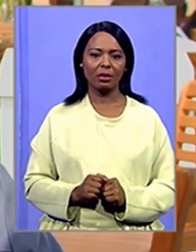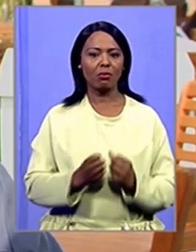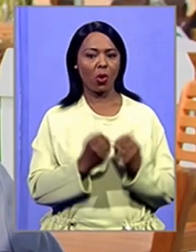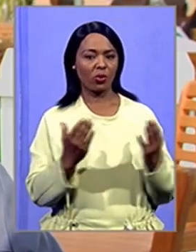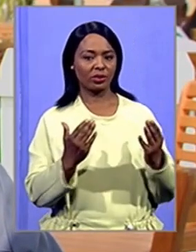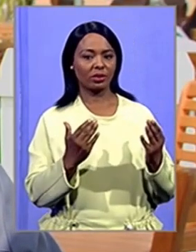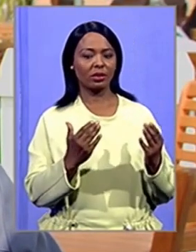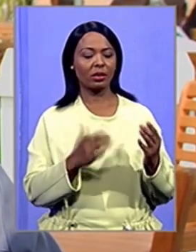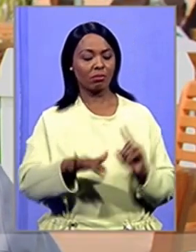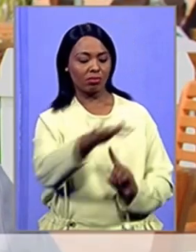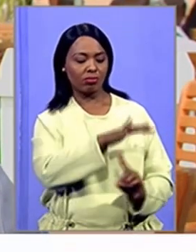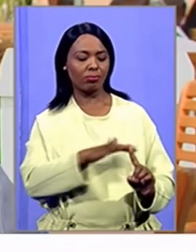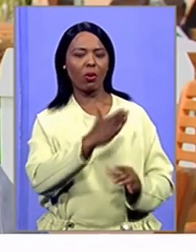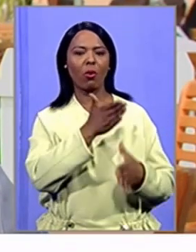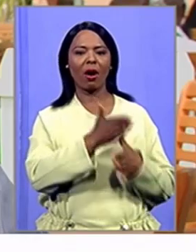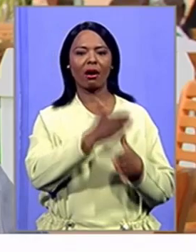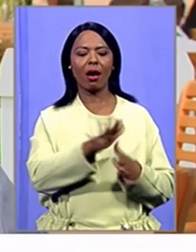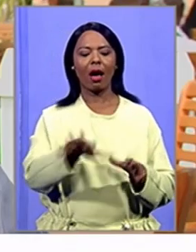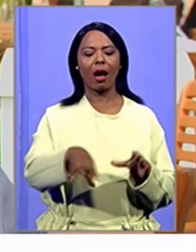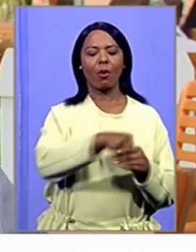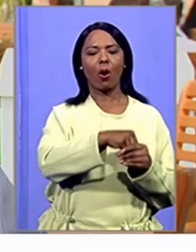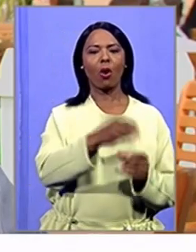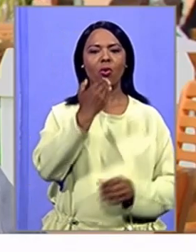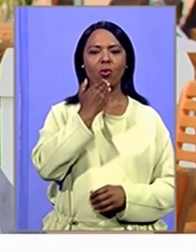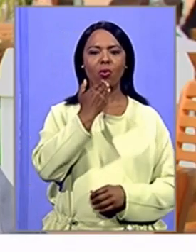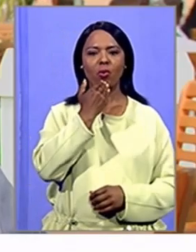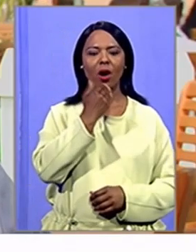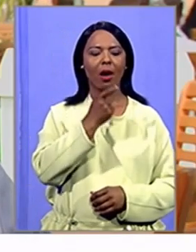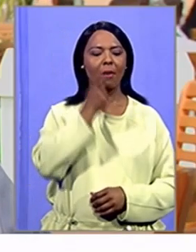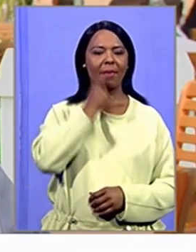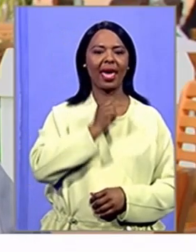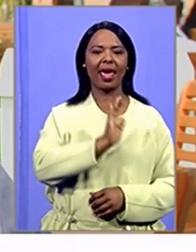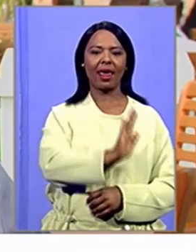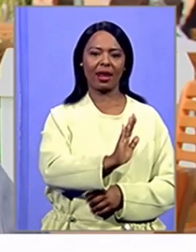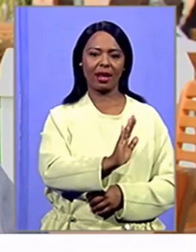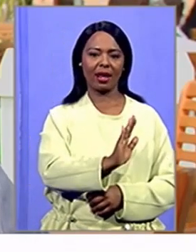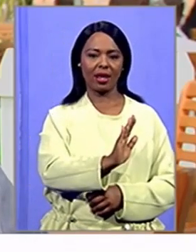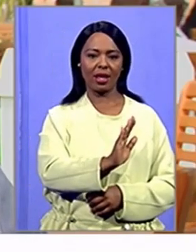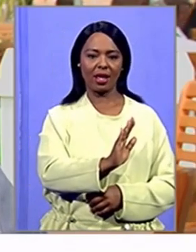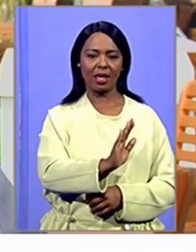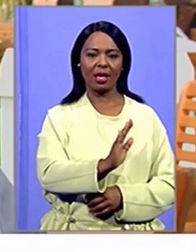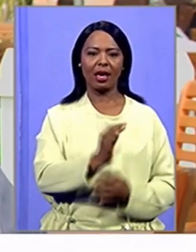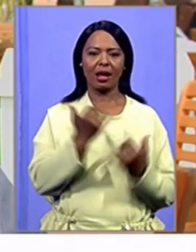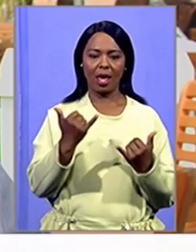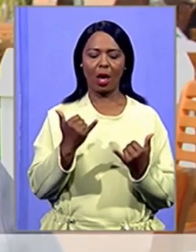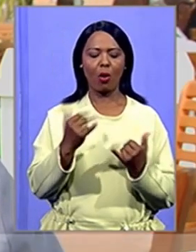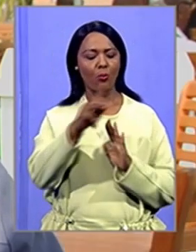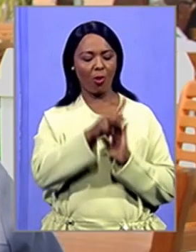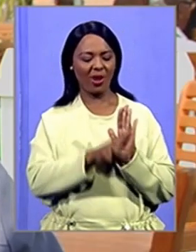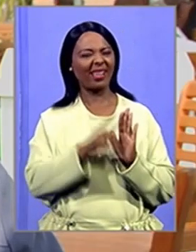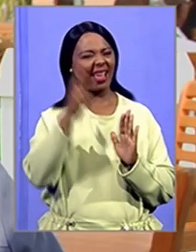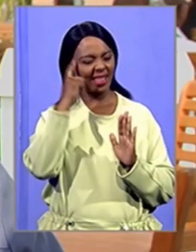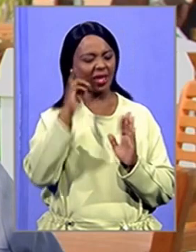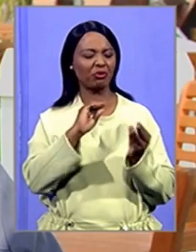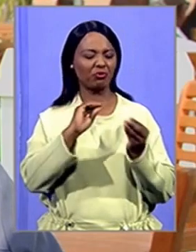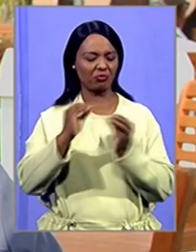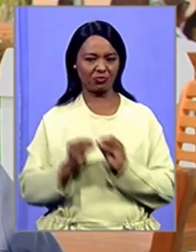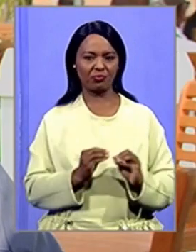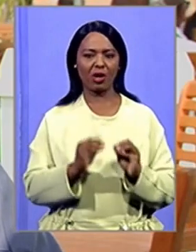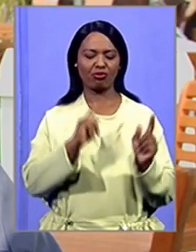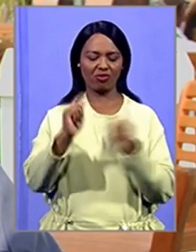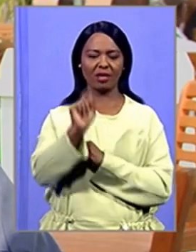bontate fela. Jaanong mmereko rona o santse le ntse mo goreng re change di policy le di strategy